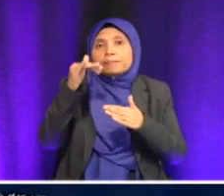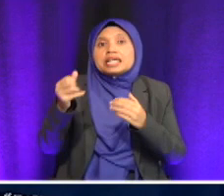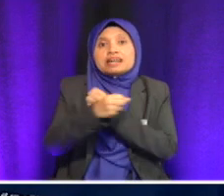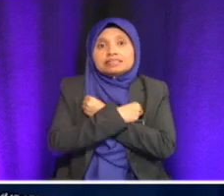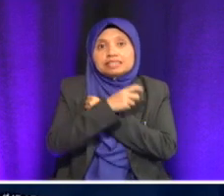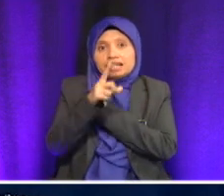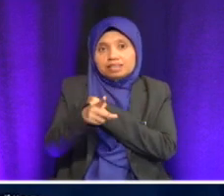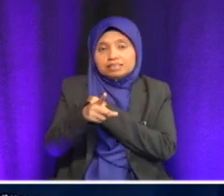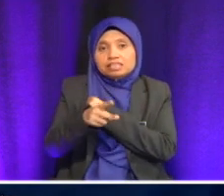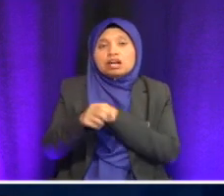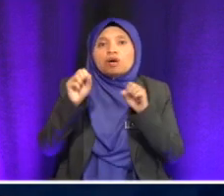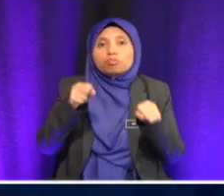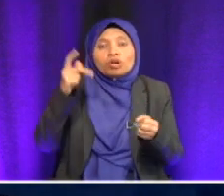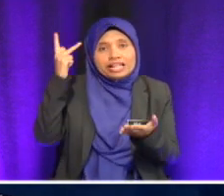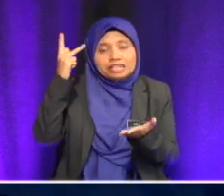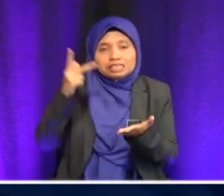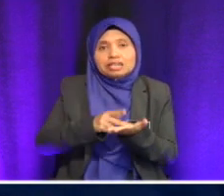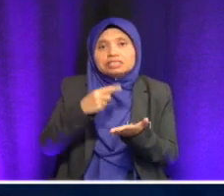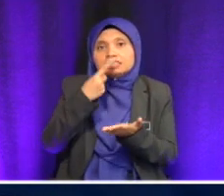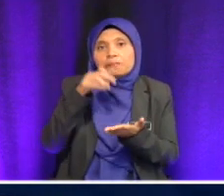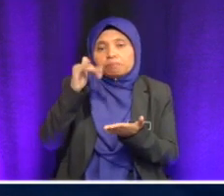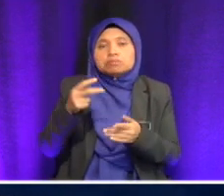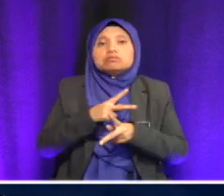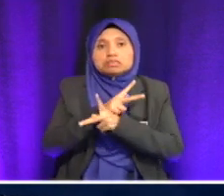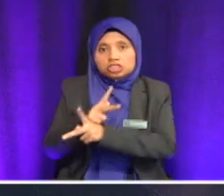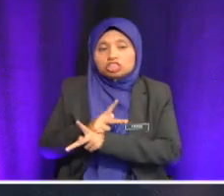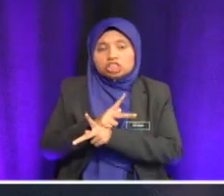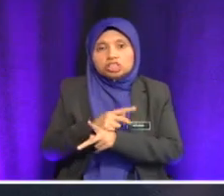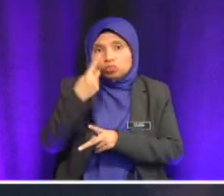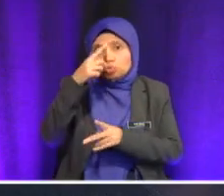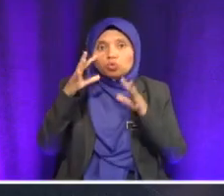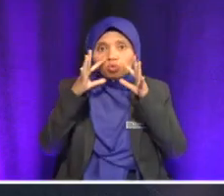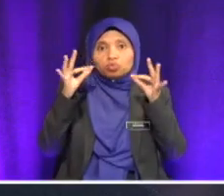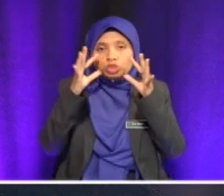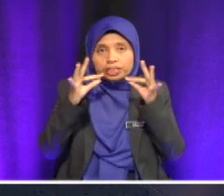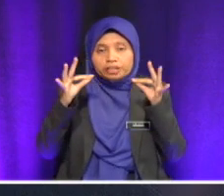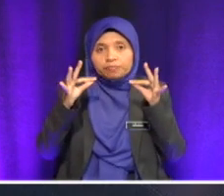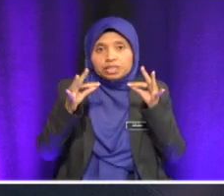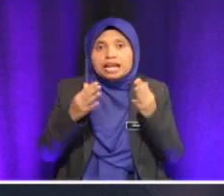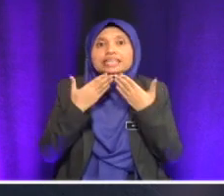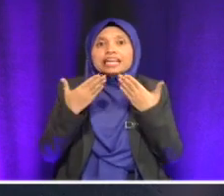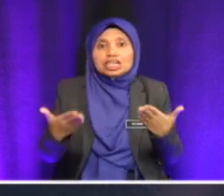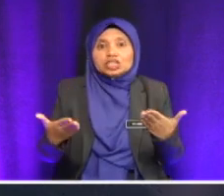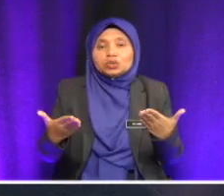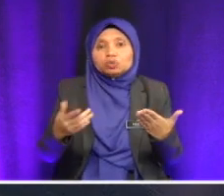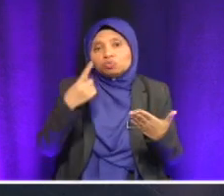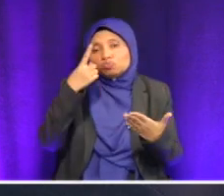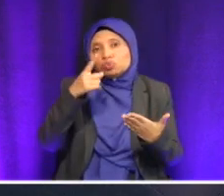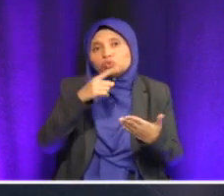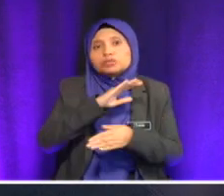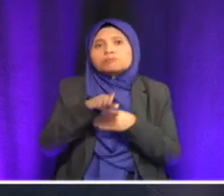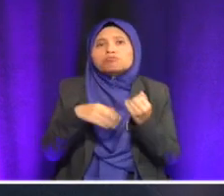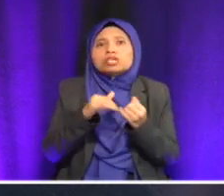know. I see. They know Just by through the scent. Yes. Oh, that's very Okay. interesting. Yeah. All right. So thank you very much for the amazing facts,